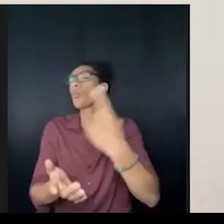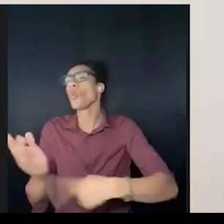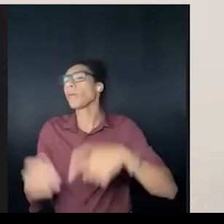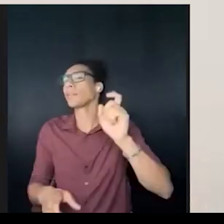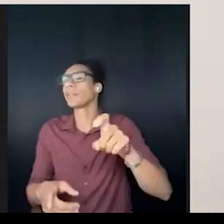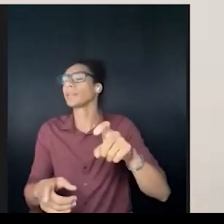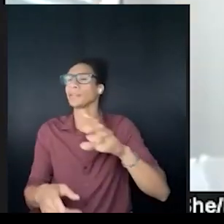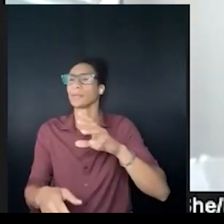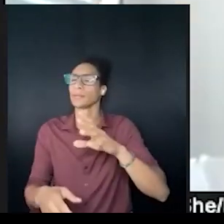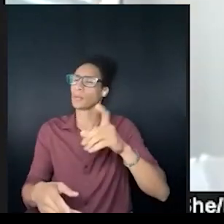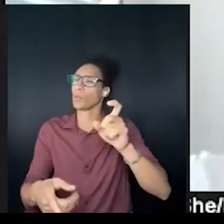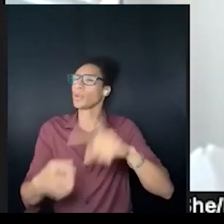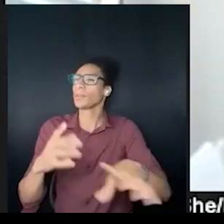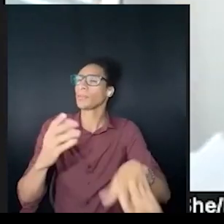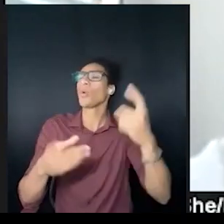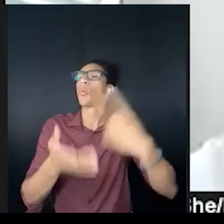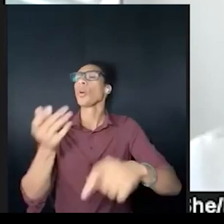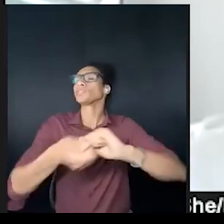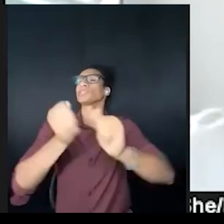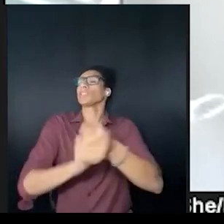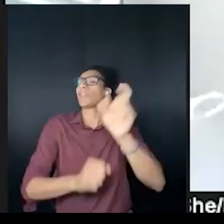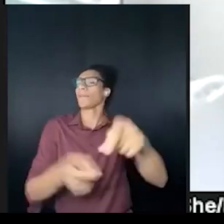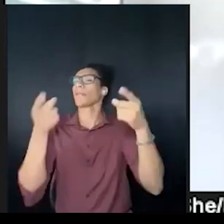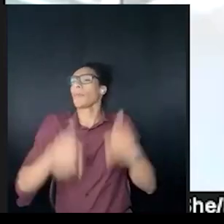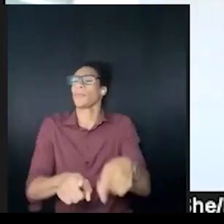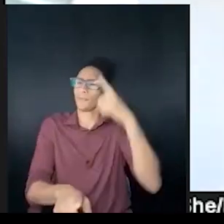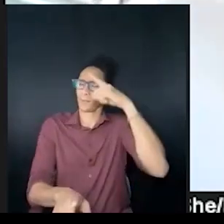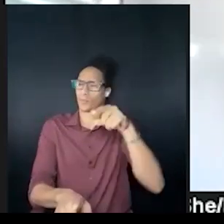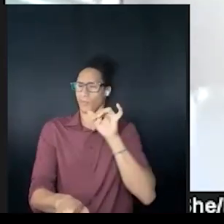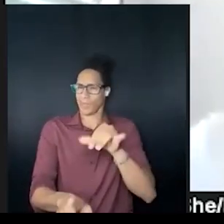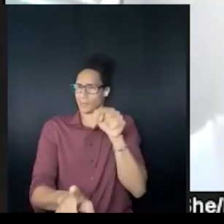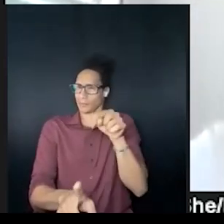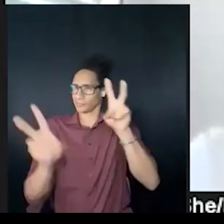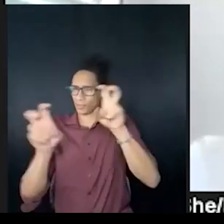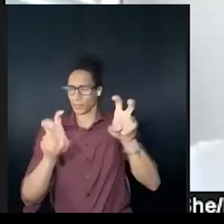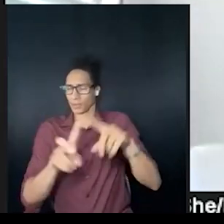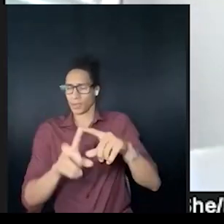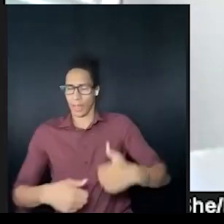incarceration of minors? Yes, absolutely. And